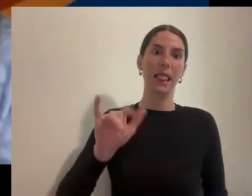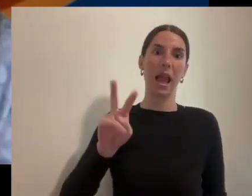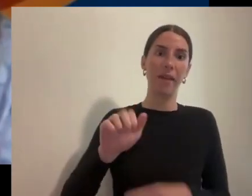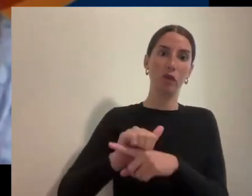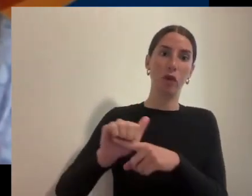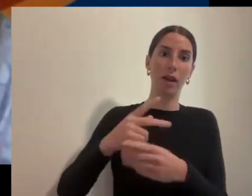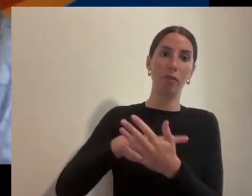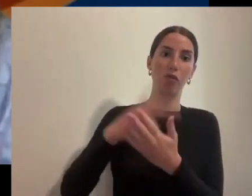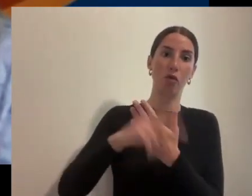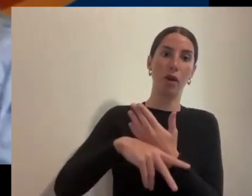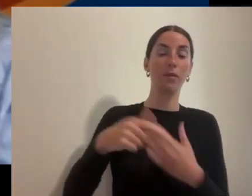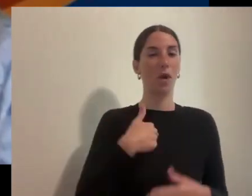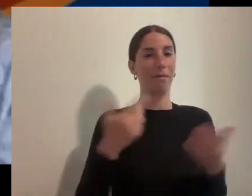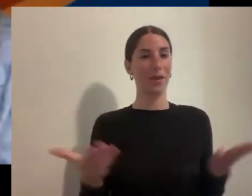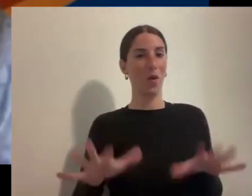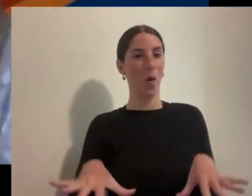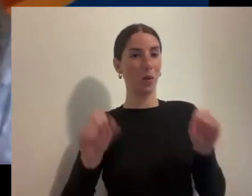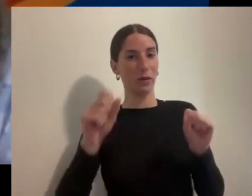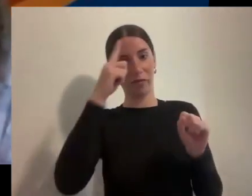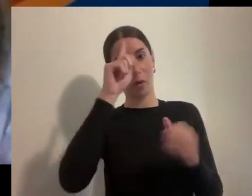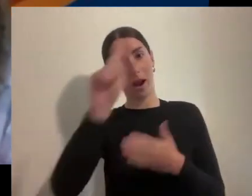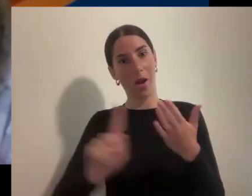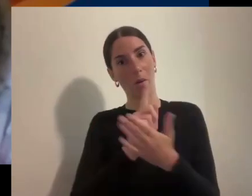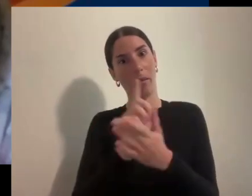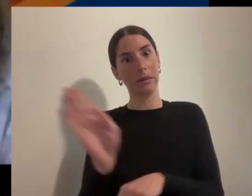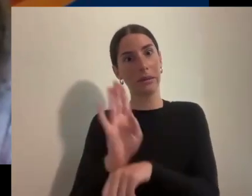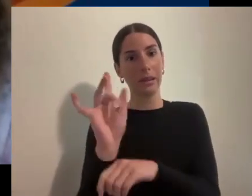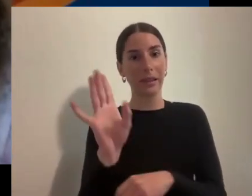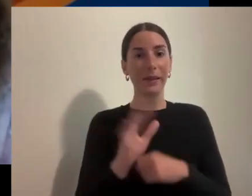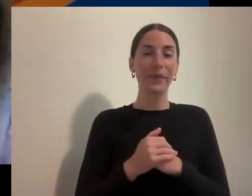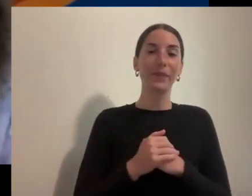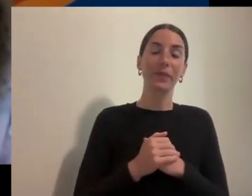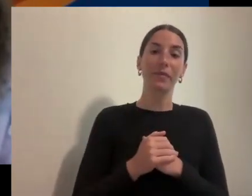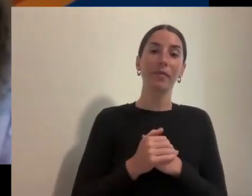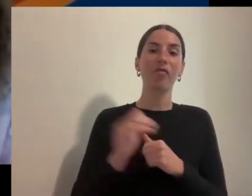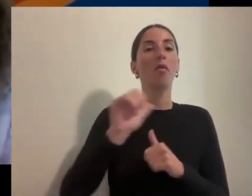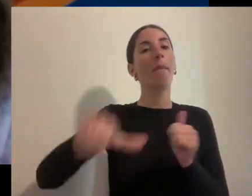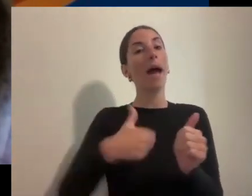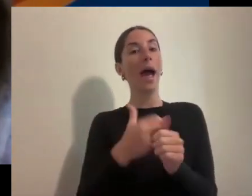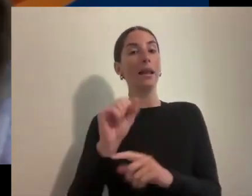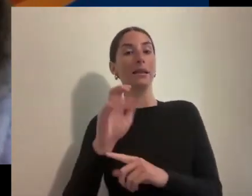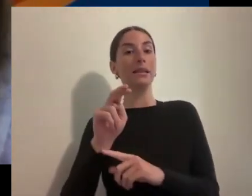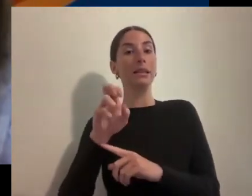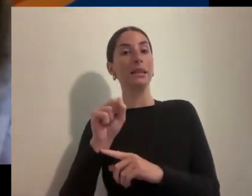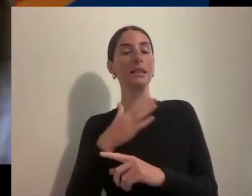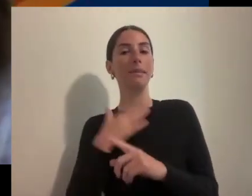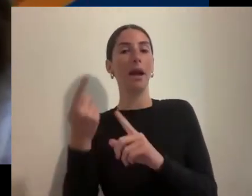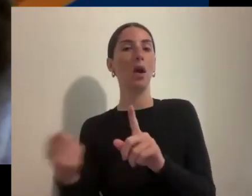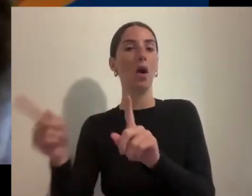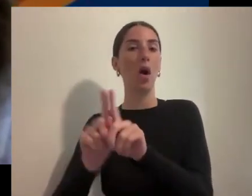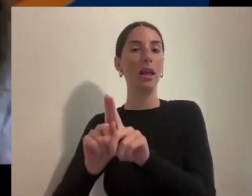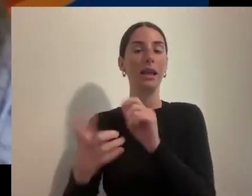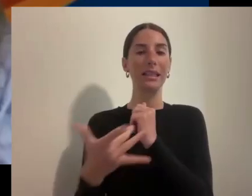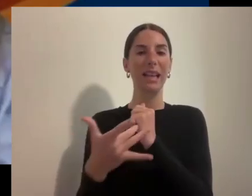be your host for this action-packed hour. Also joining us from behind the scenes today is my colleague Naisel, who will be my tech